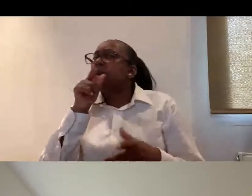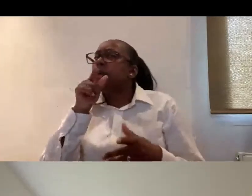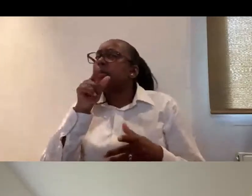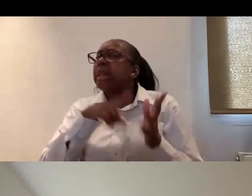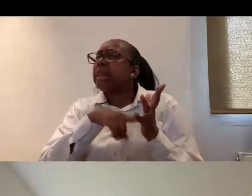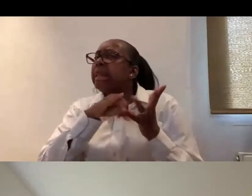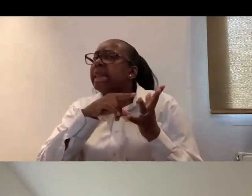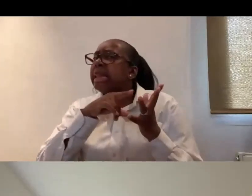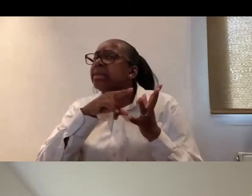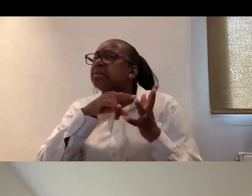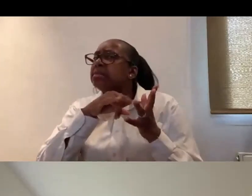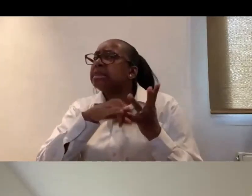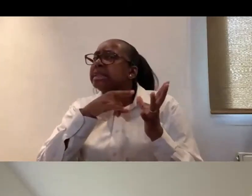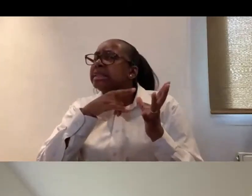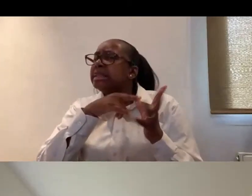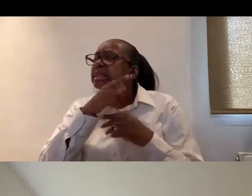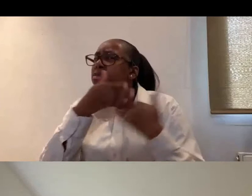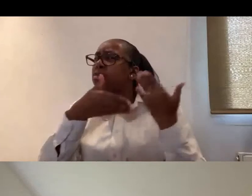regular basis in practice?